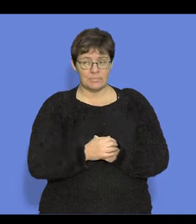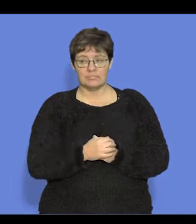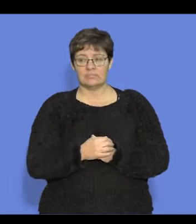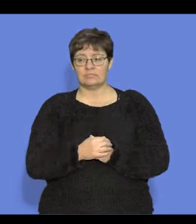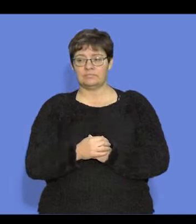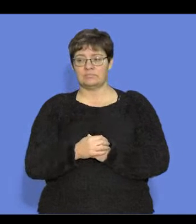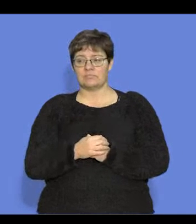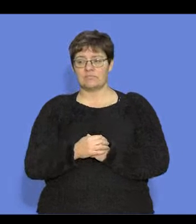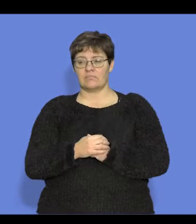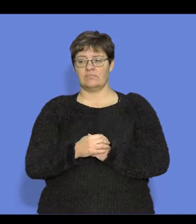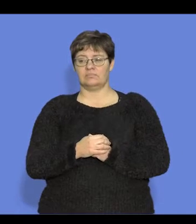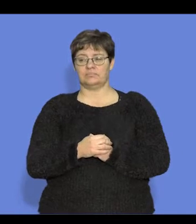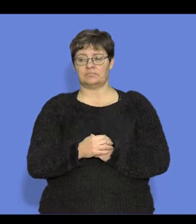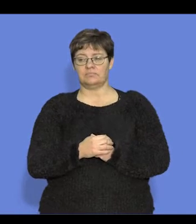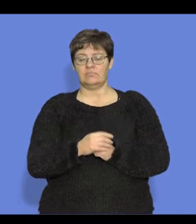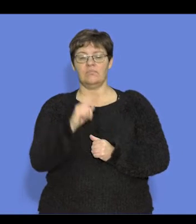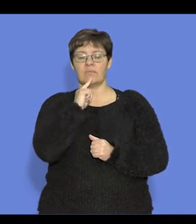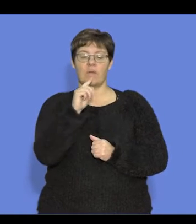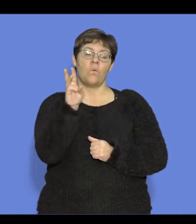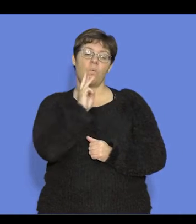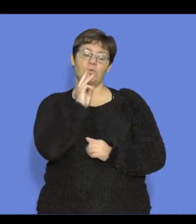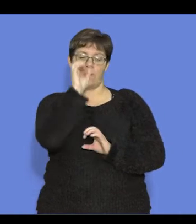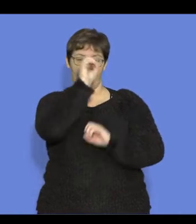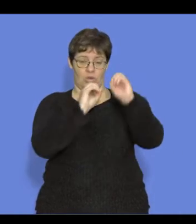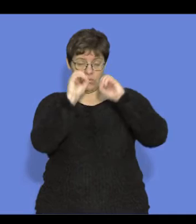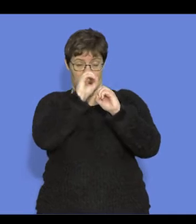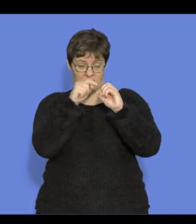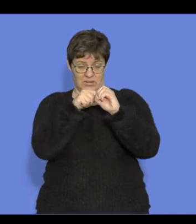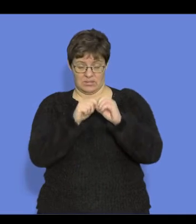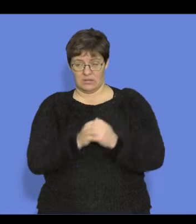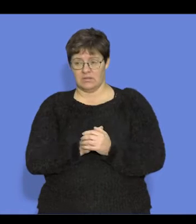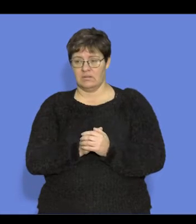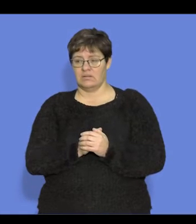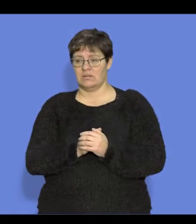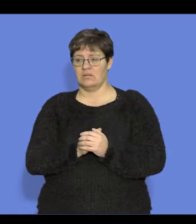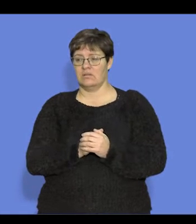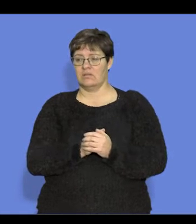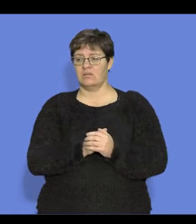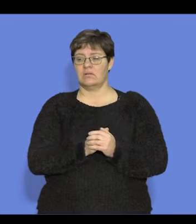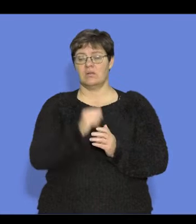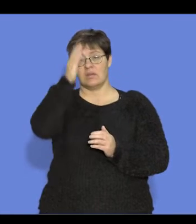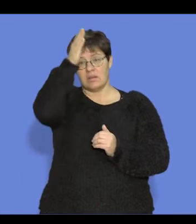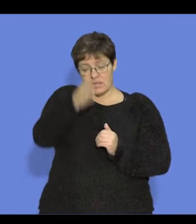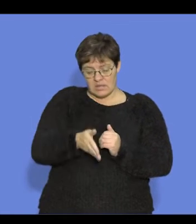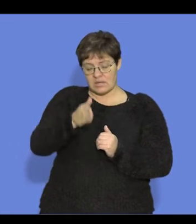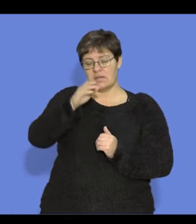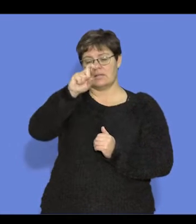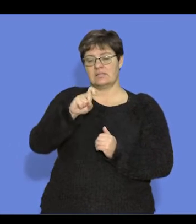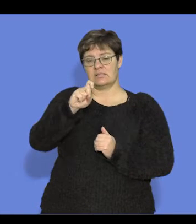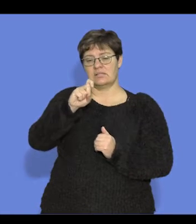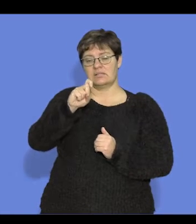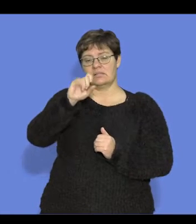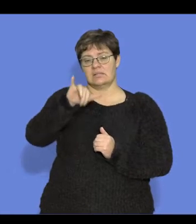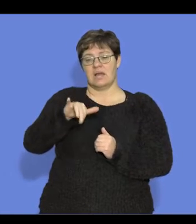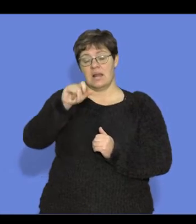is that's a water molecule, okay? That's the xylem wall, and water molecules are